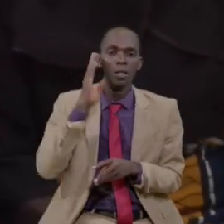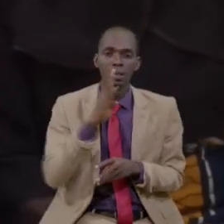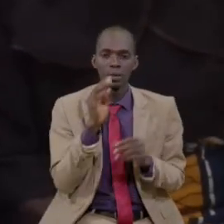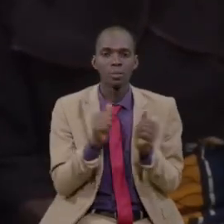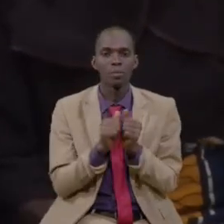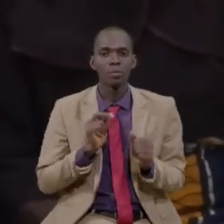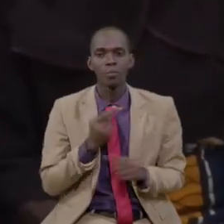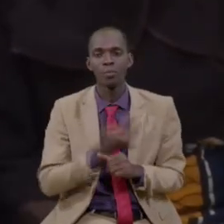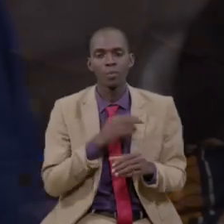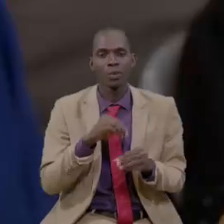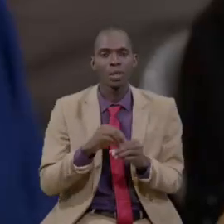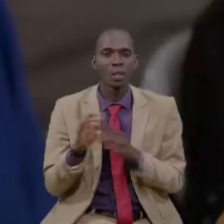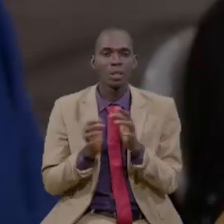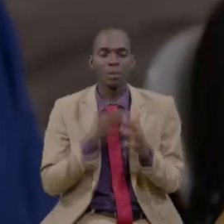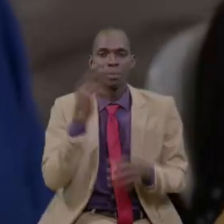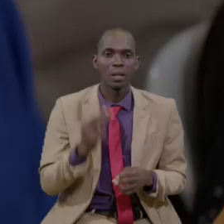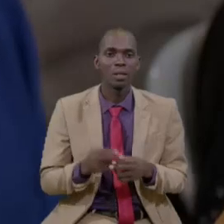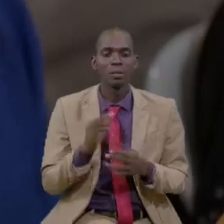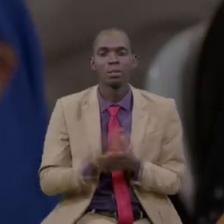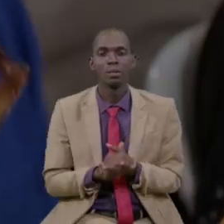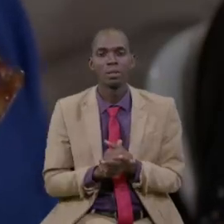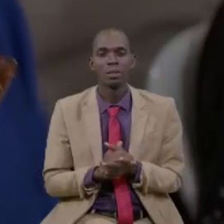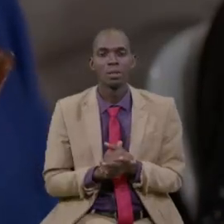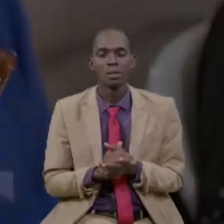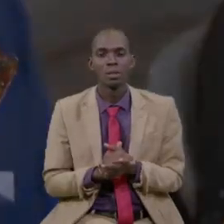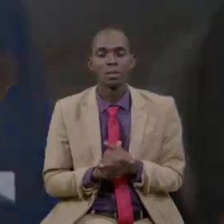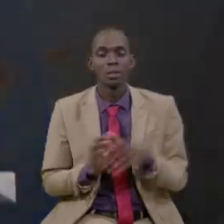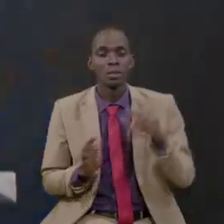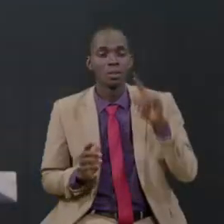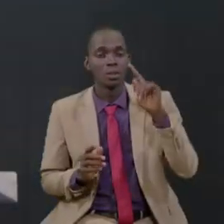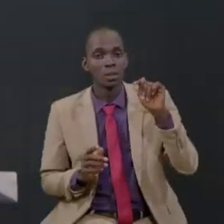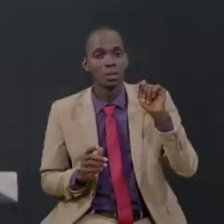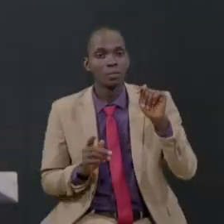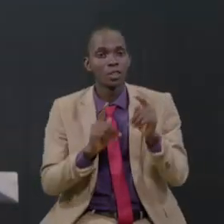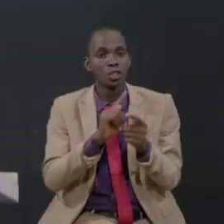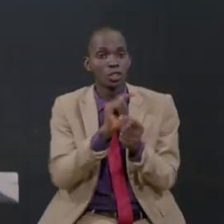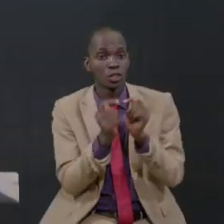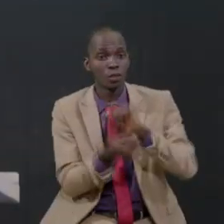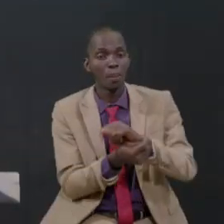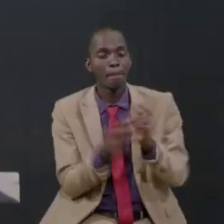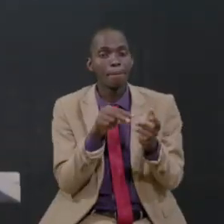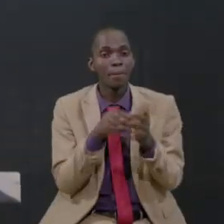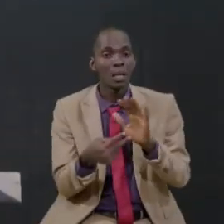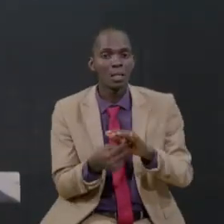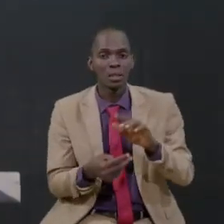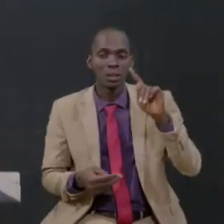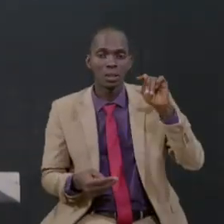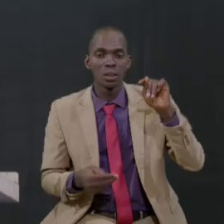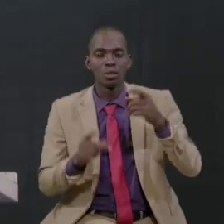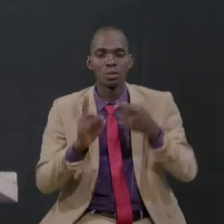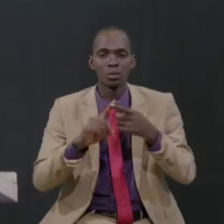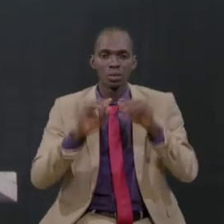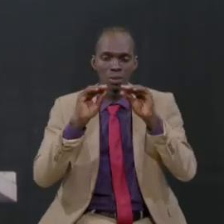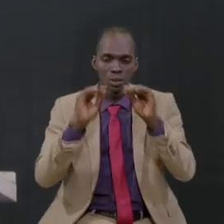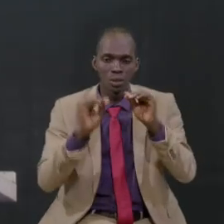with us. Tea in that word transform is to teach them